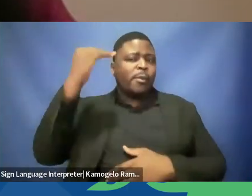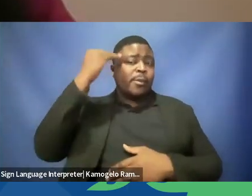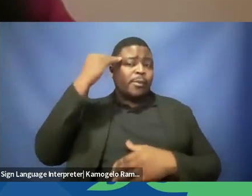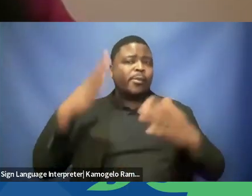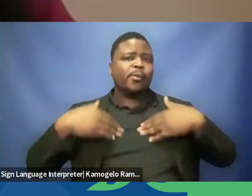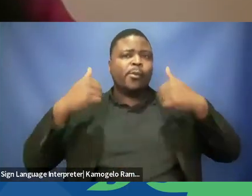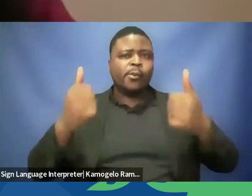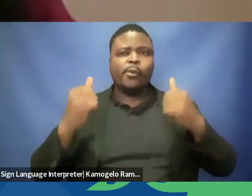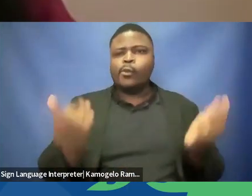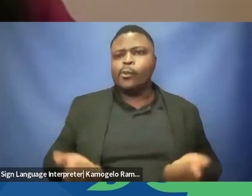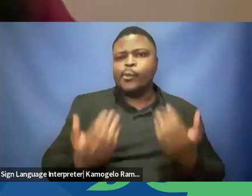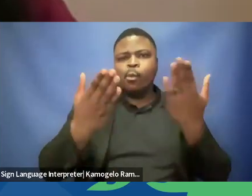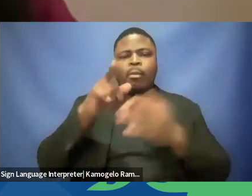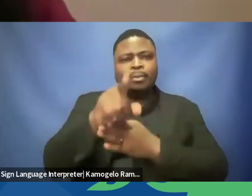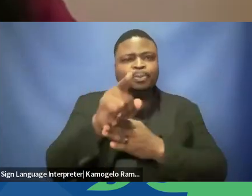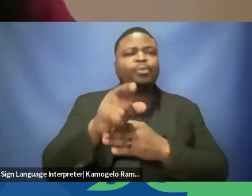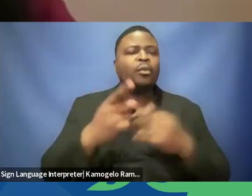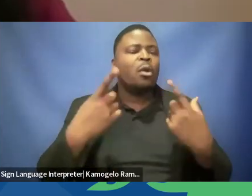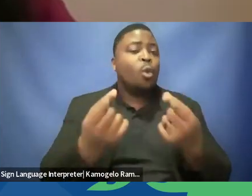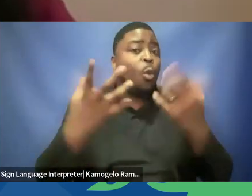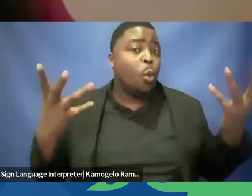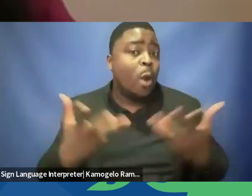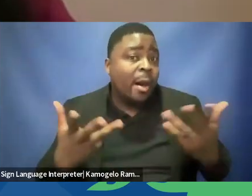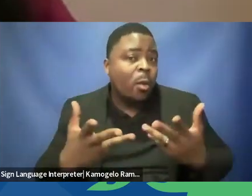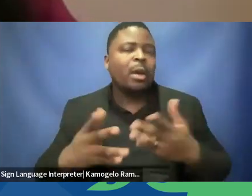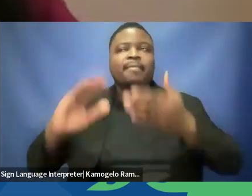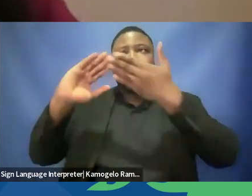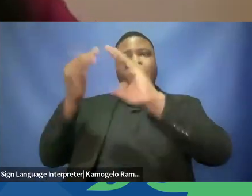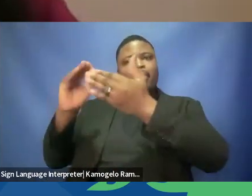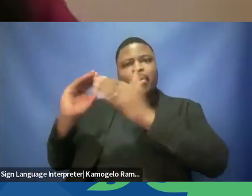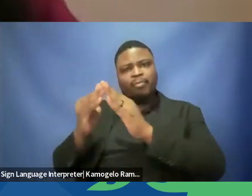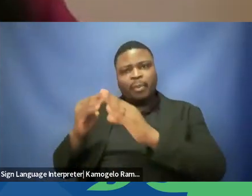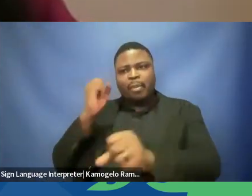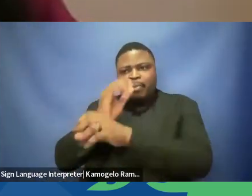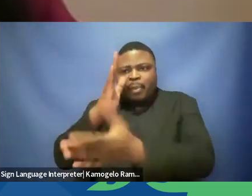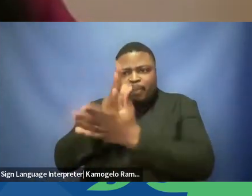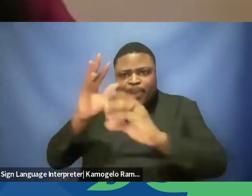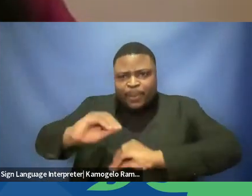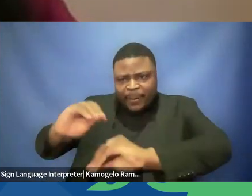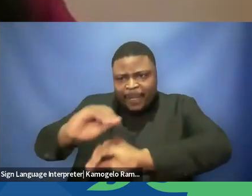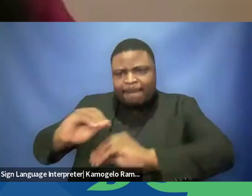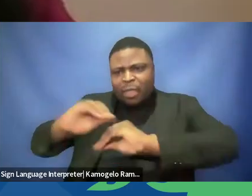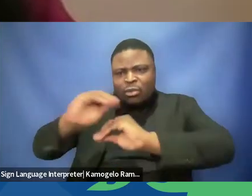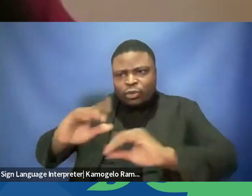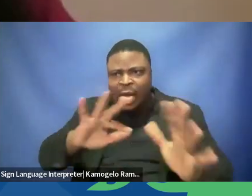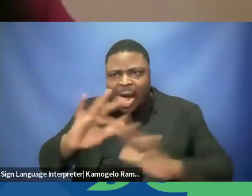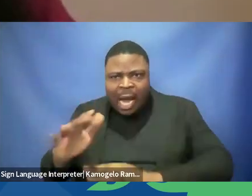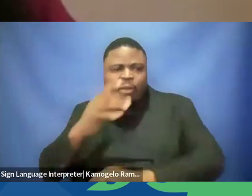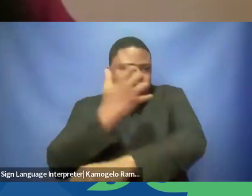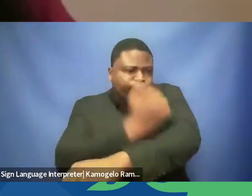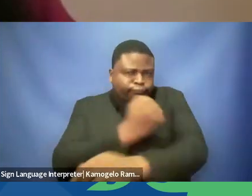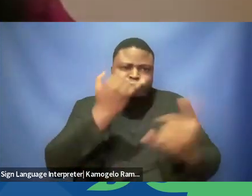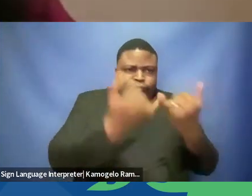services across community health and harm reduction programs, specifically for people who use and inject